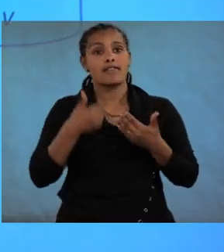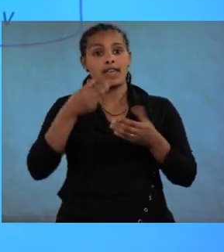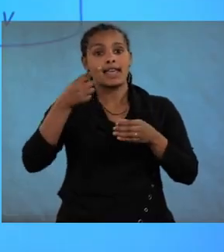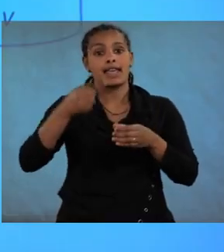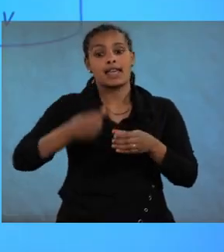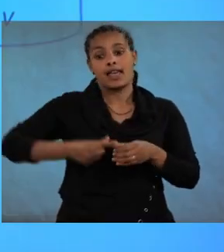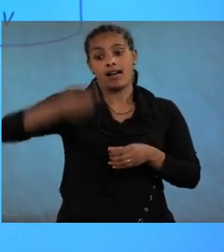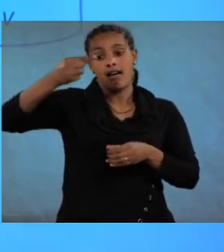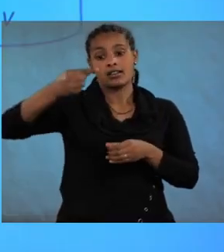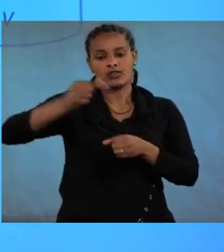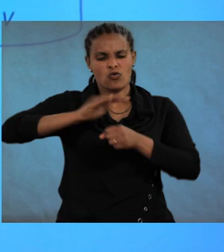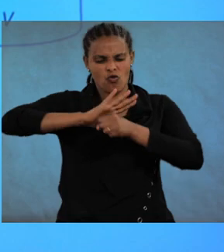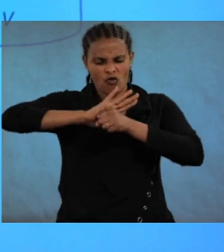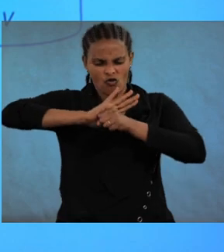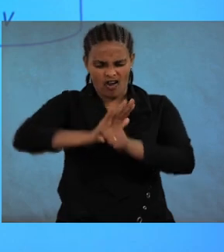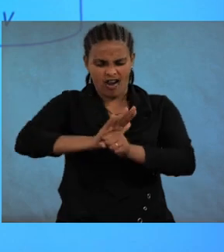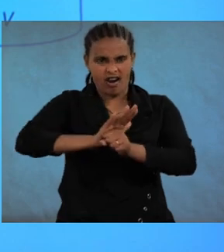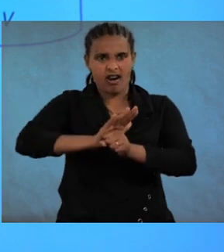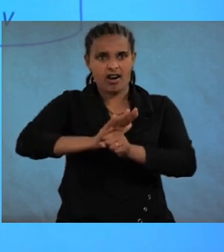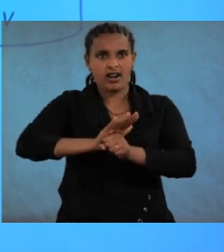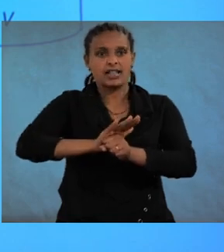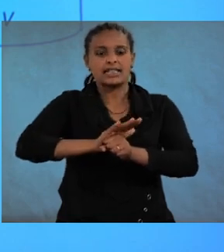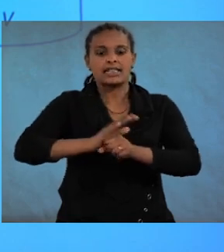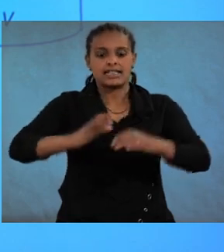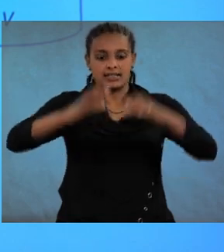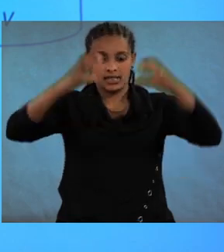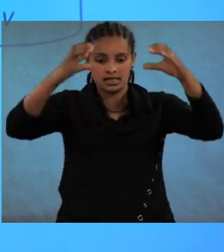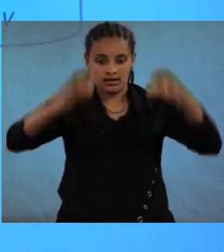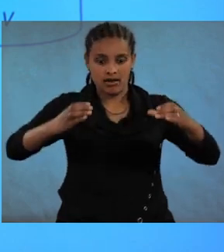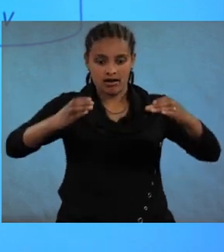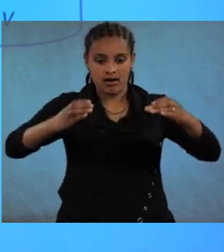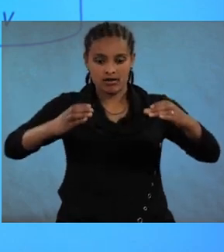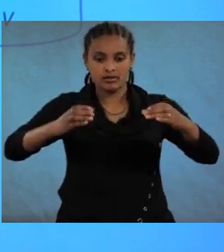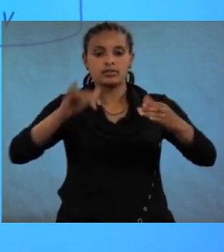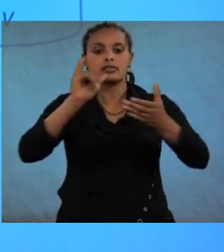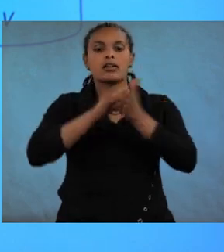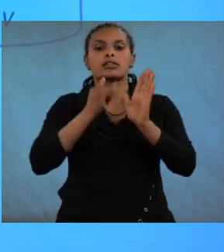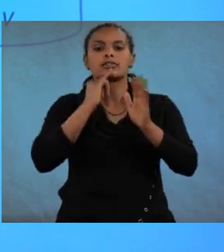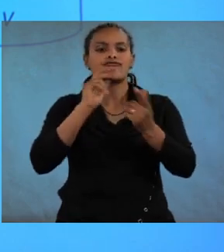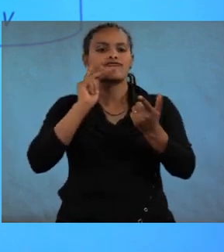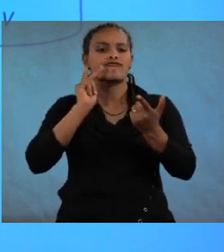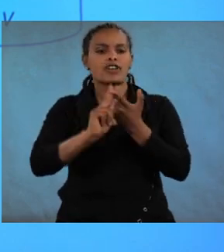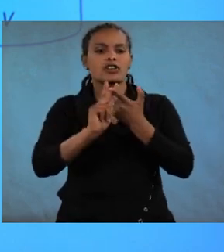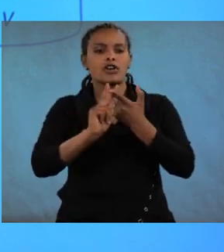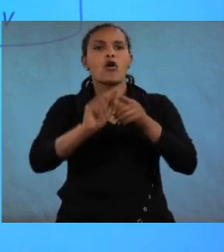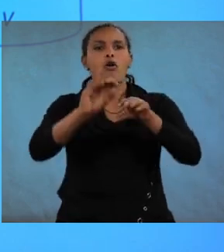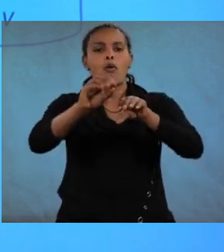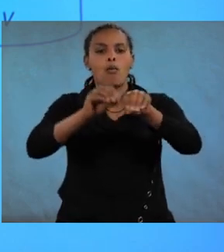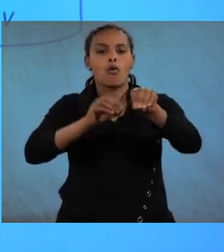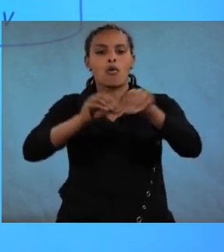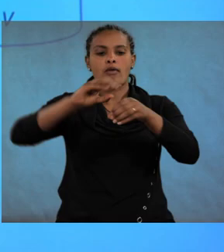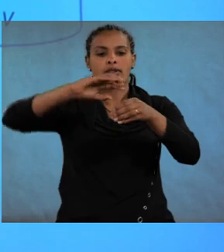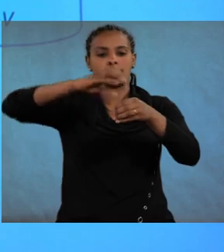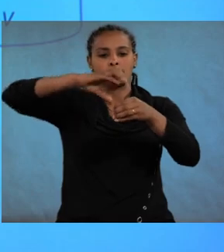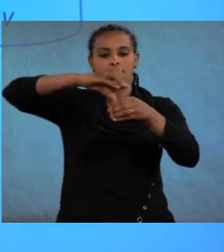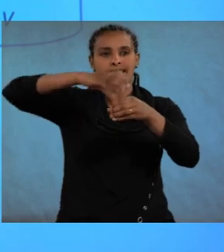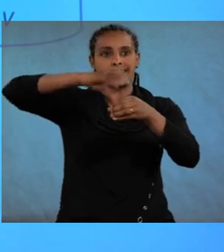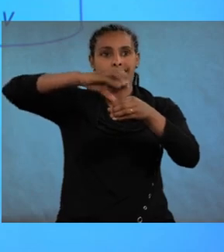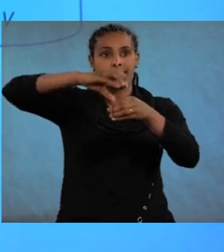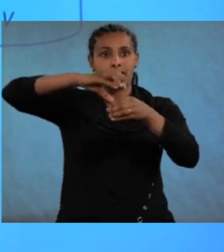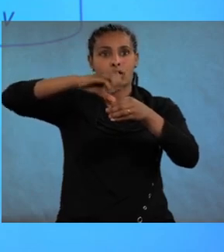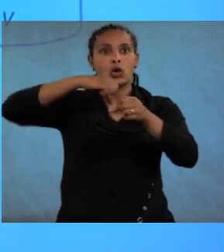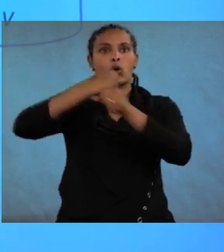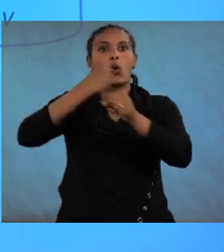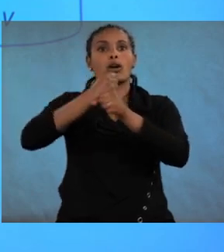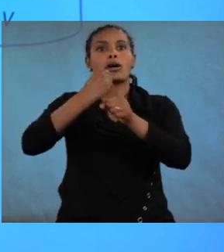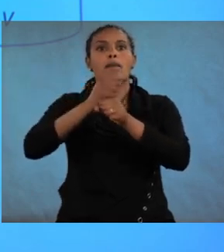gas confined in a cylindrical container that is fitted with a movable piston. Work